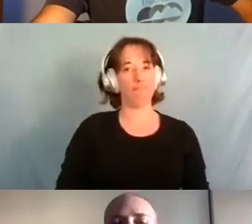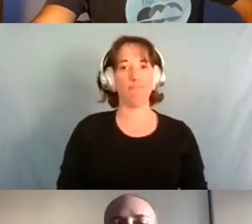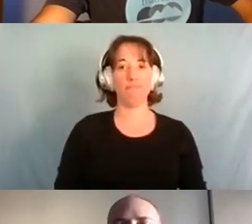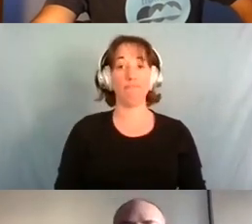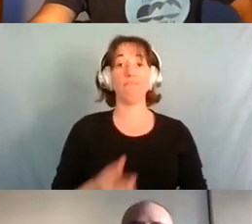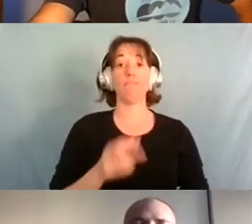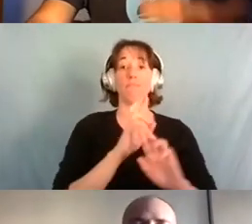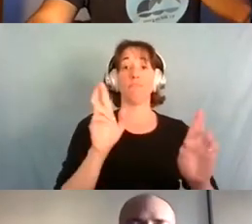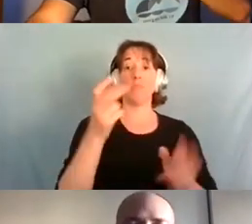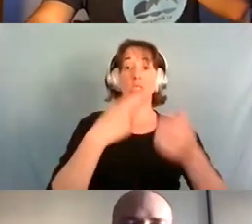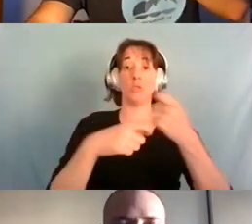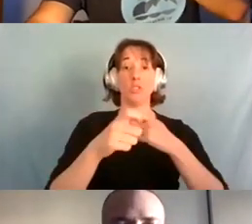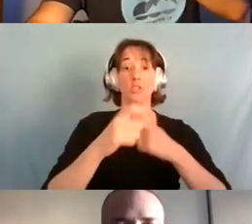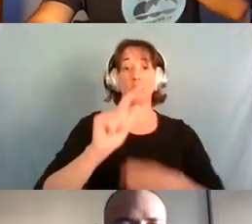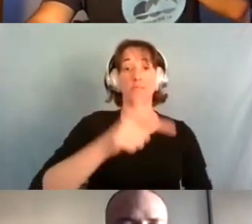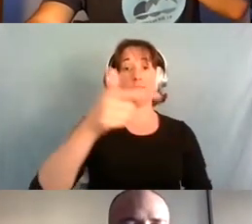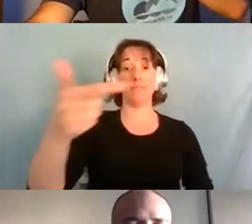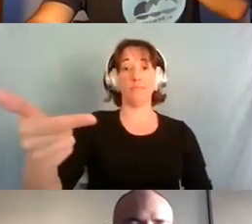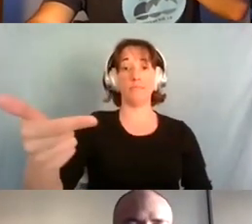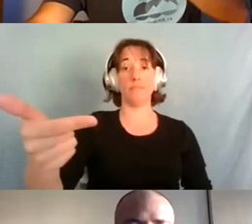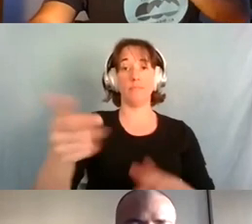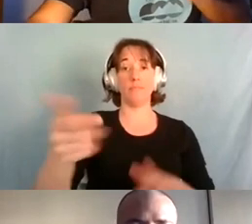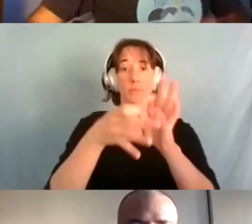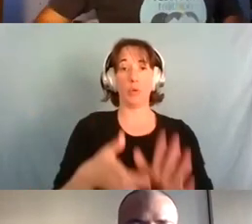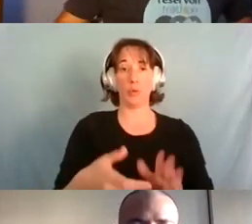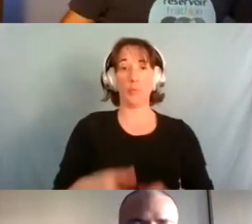All right. I think we can move on if there are no other questions.